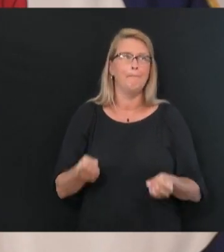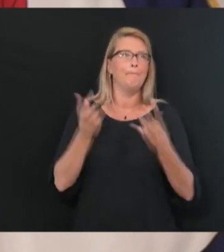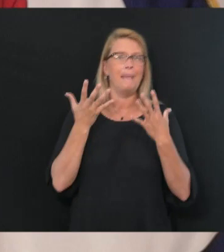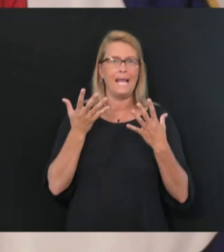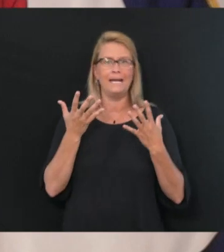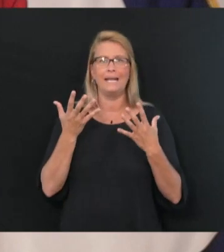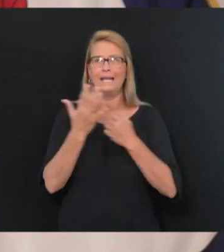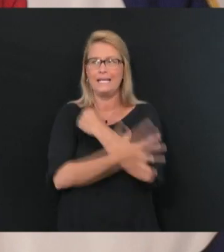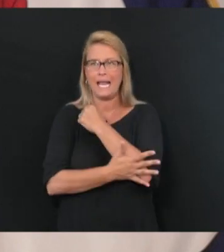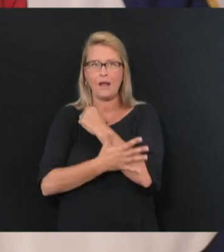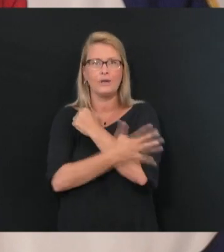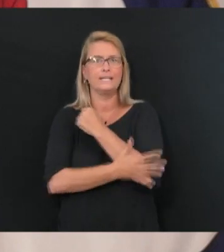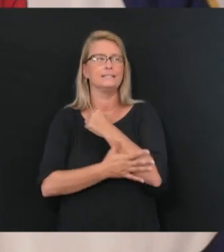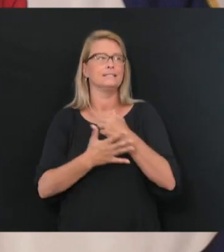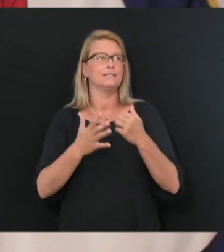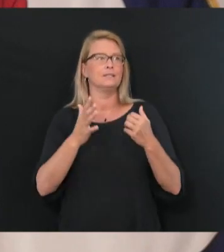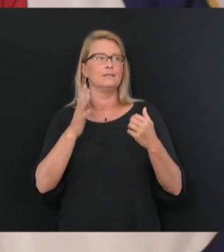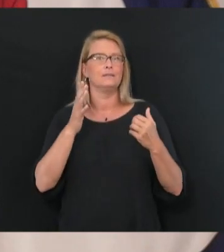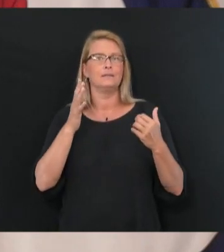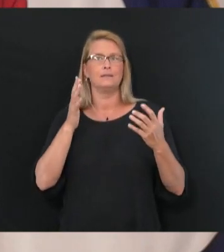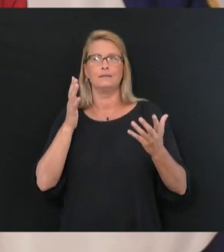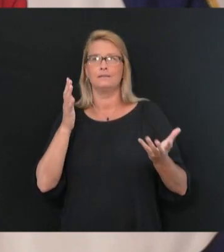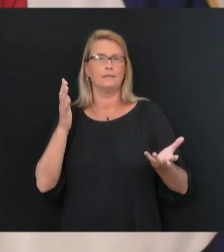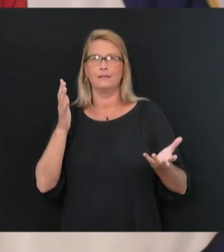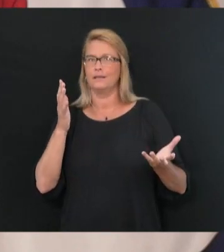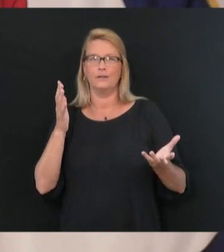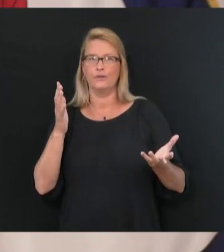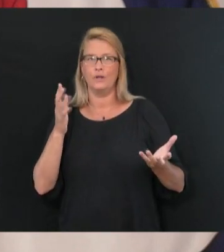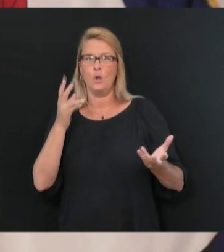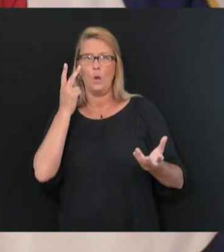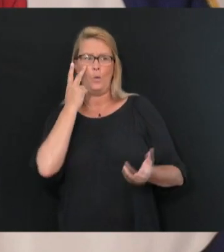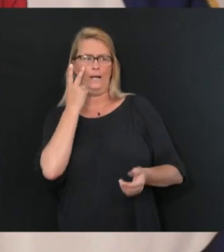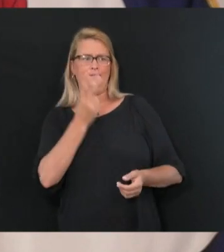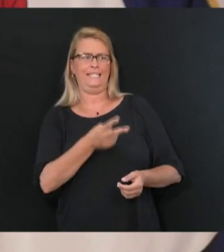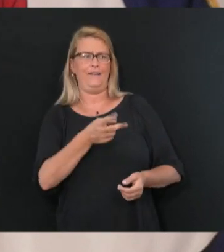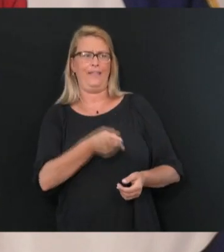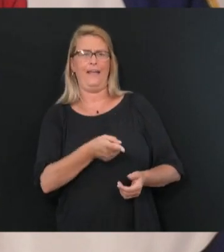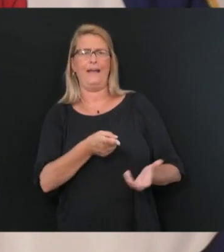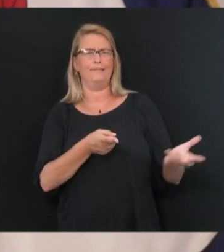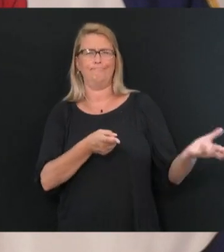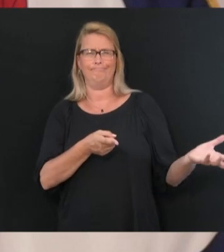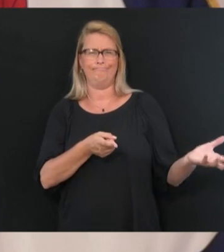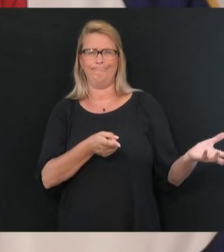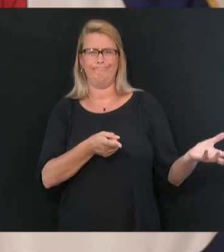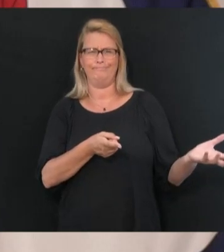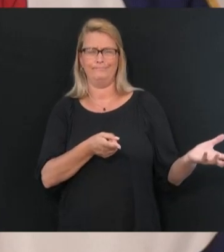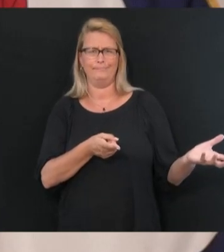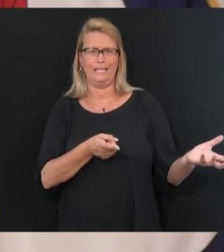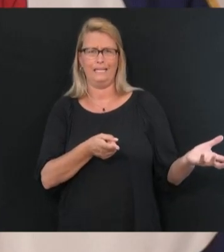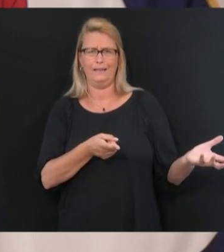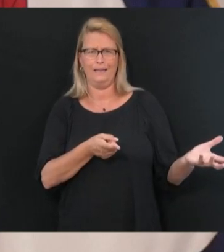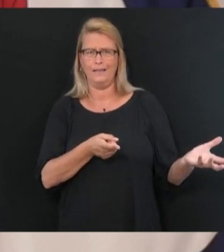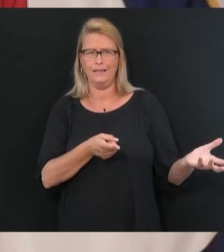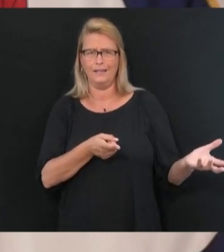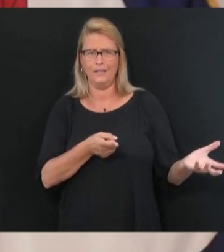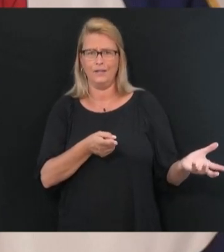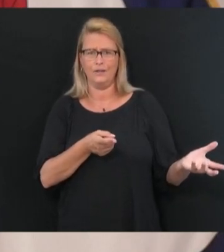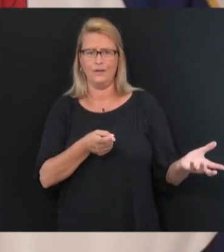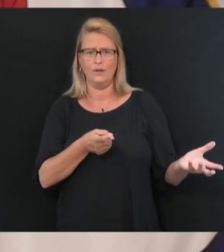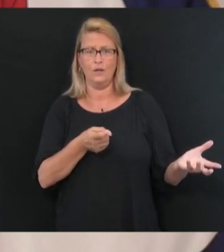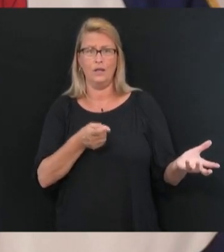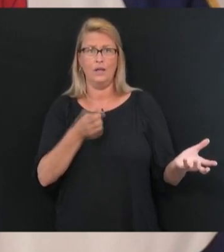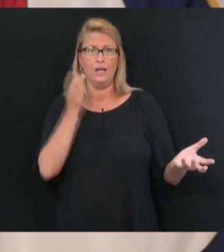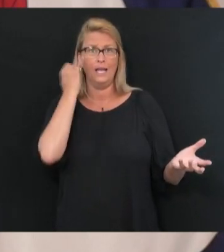of our counties would have looked at that as, well, you know, we can get in the